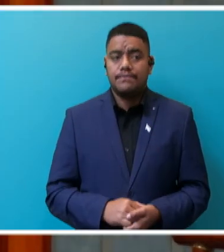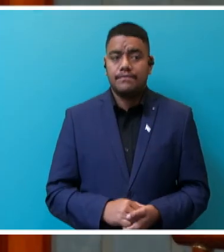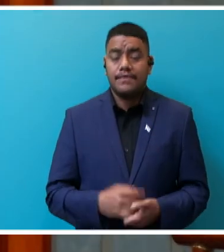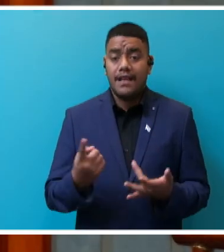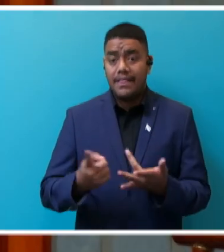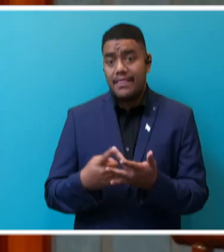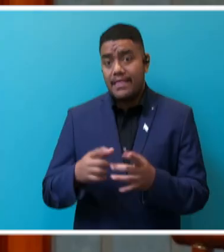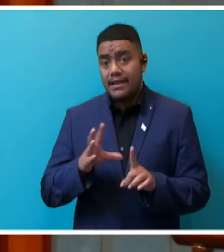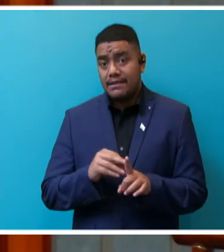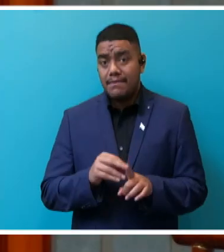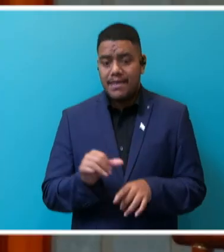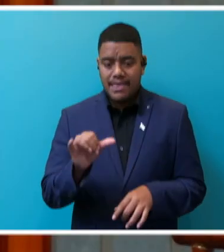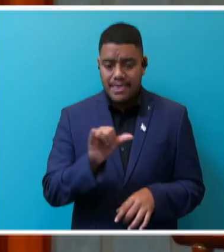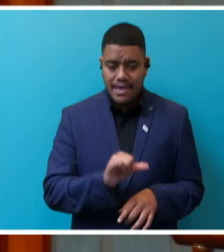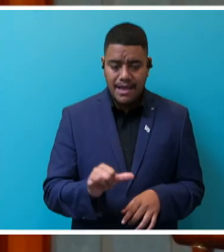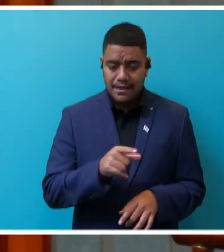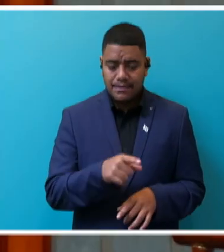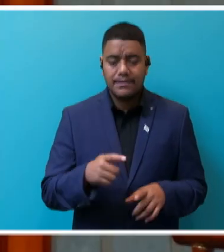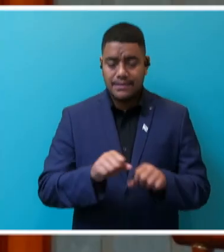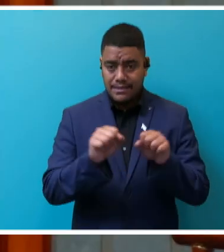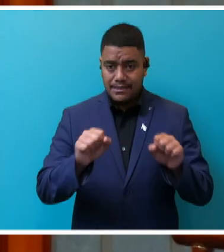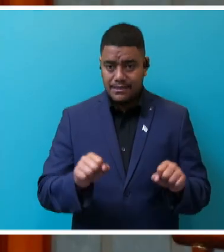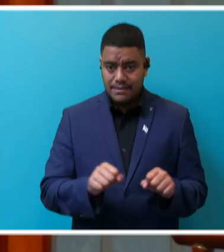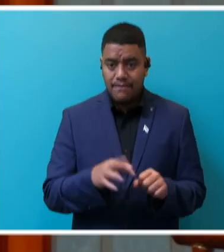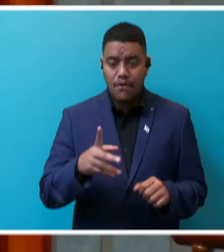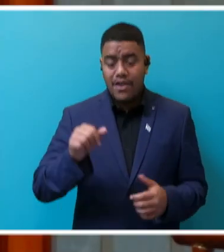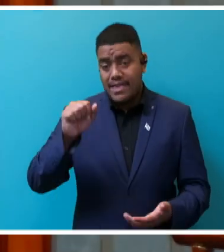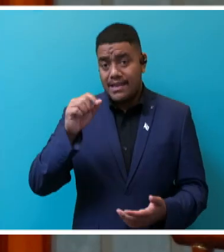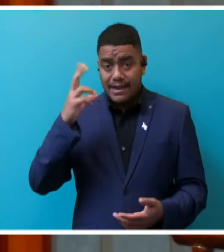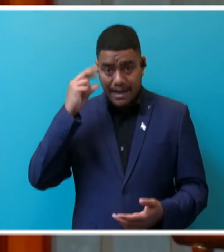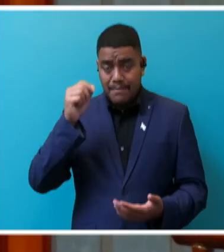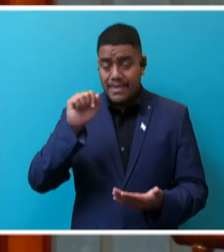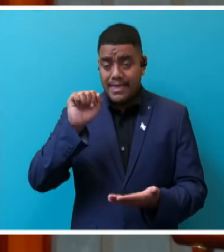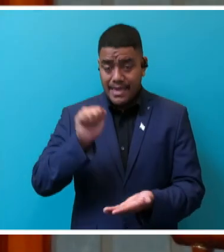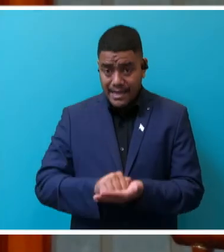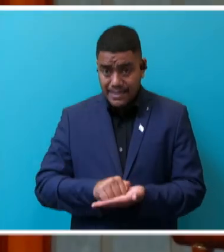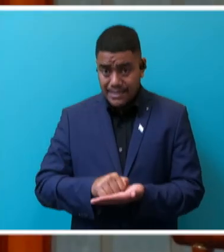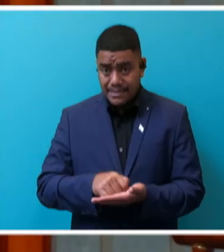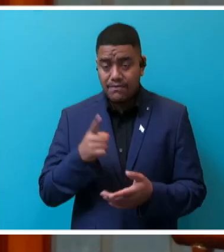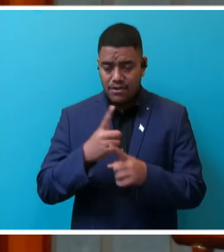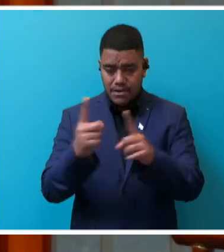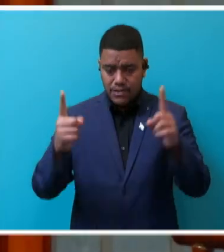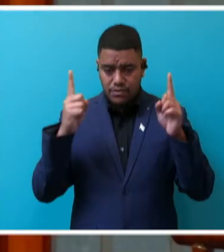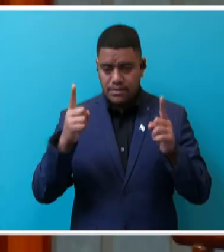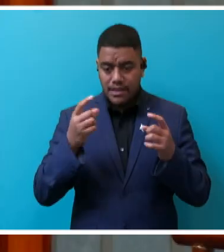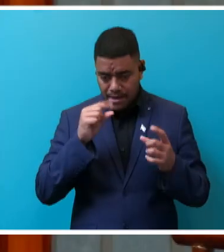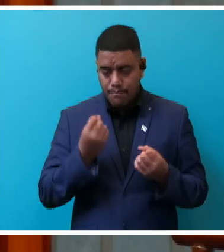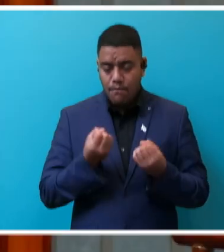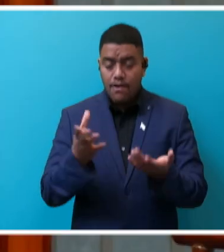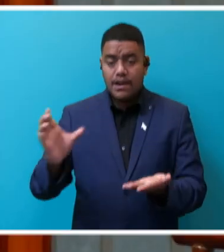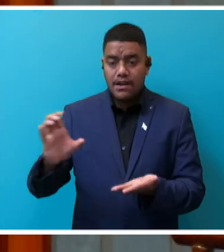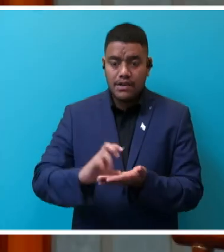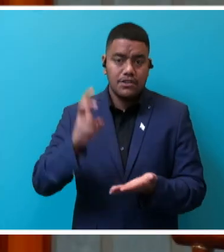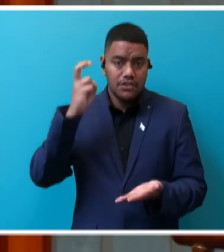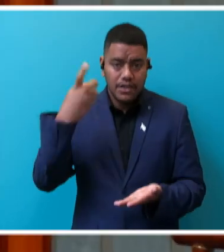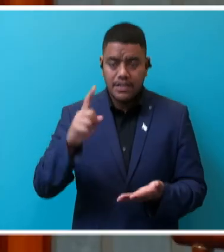example is the Young Entrepreneurs Schemes, or the YES, which empowers recent graduates with grants, training and support to